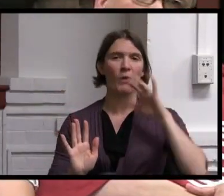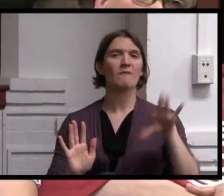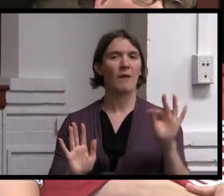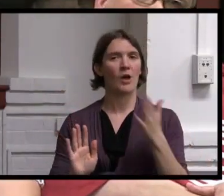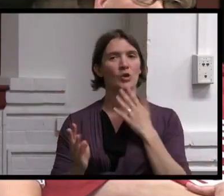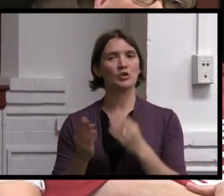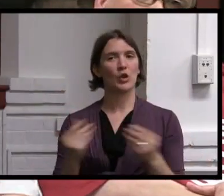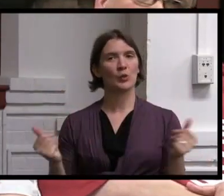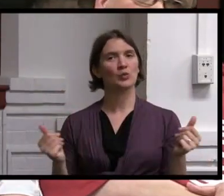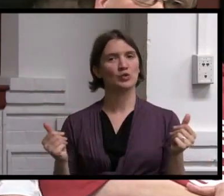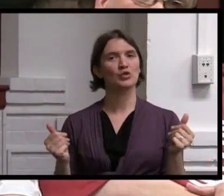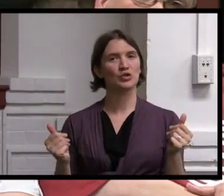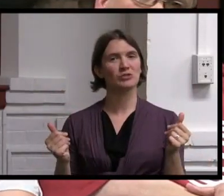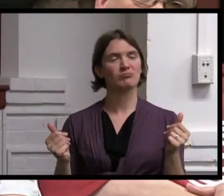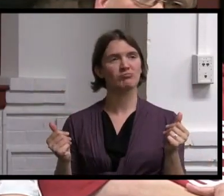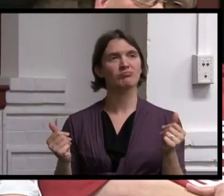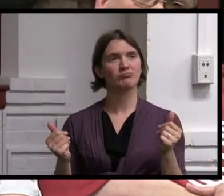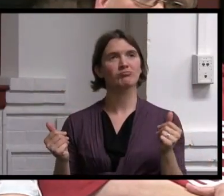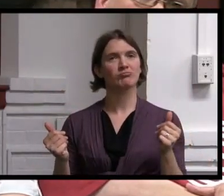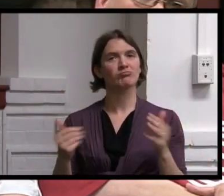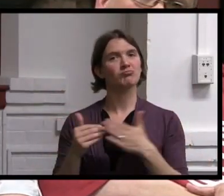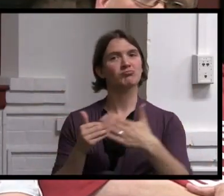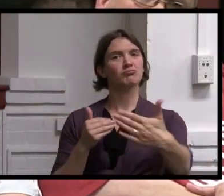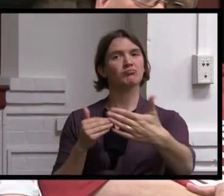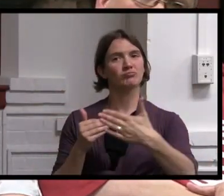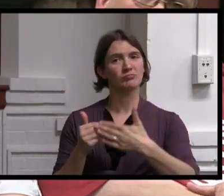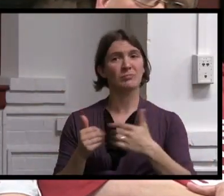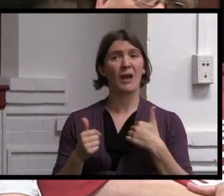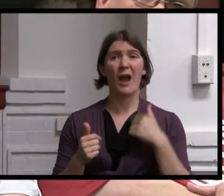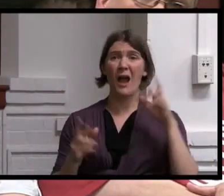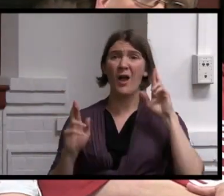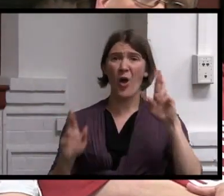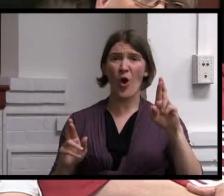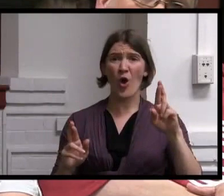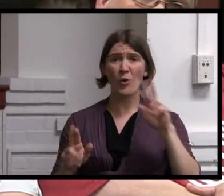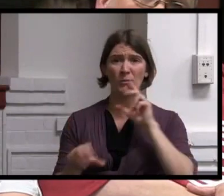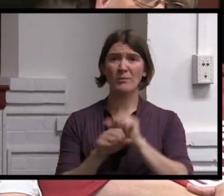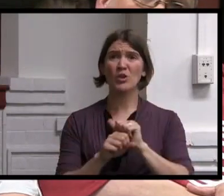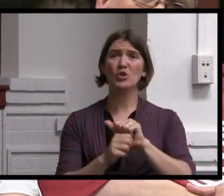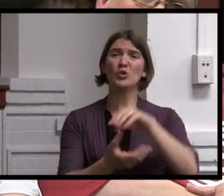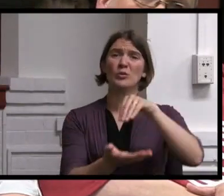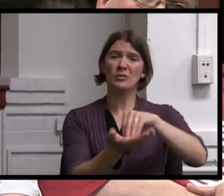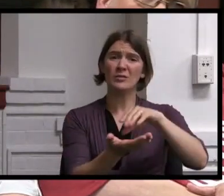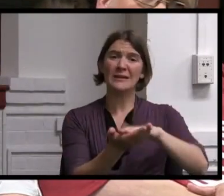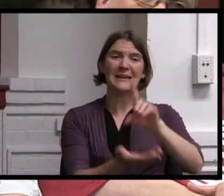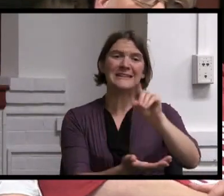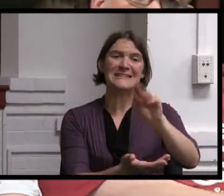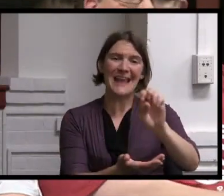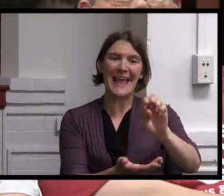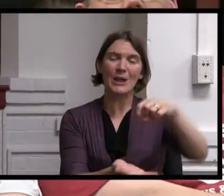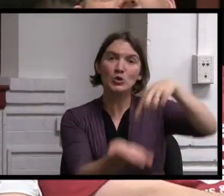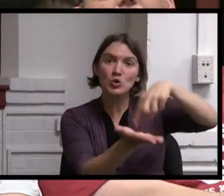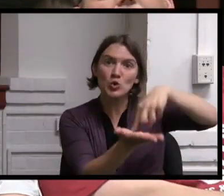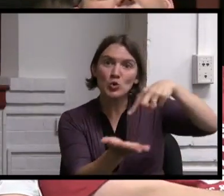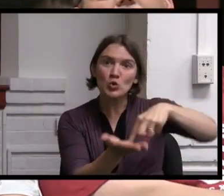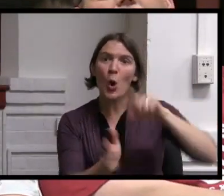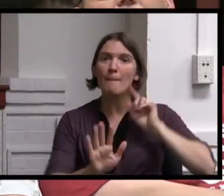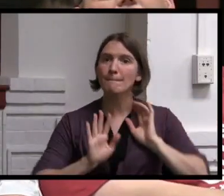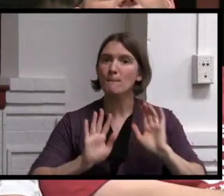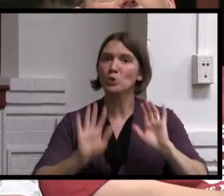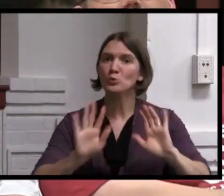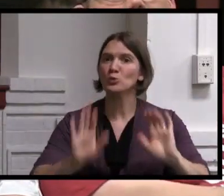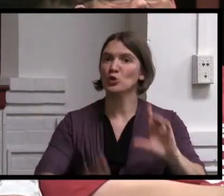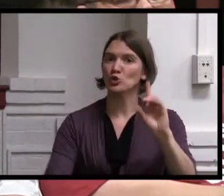a solution going forward, and I do hope you put some sort of date on it to make you push forward to